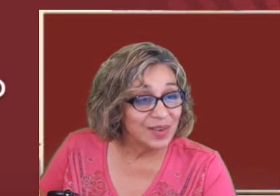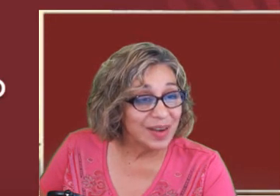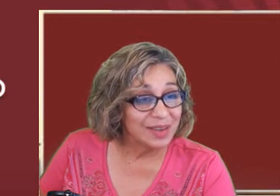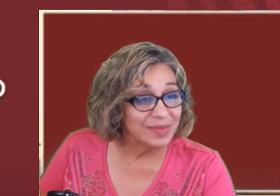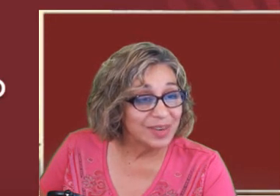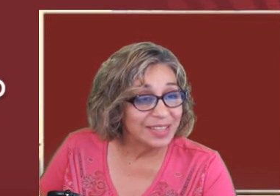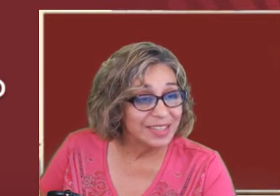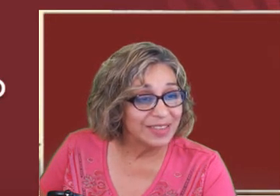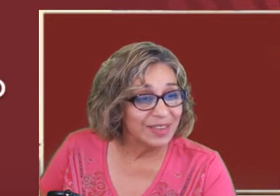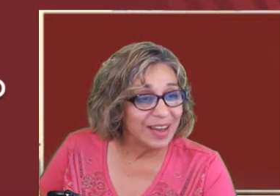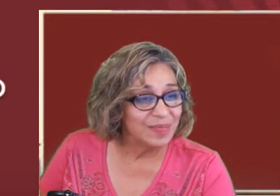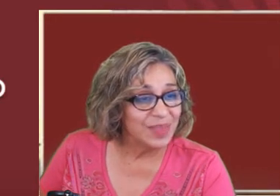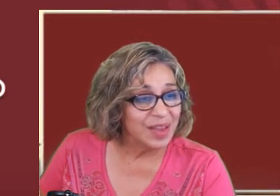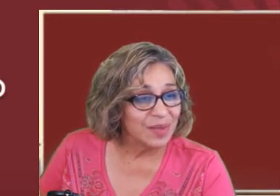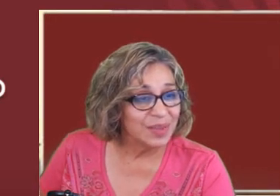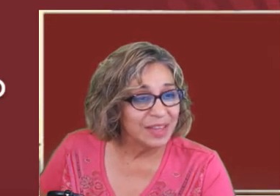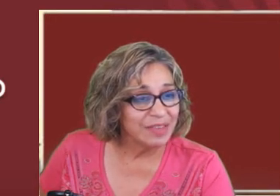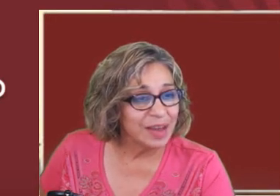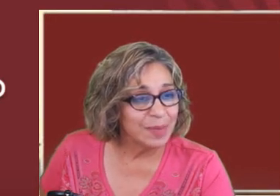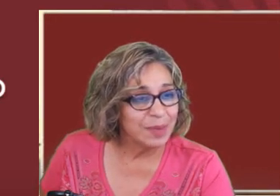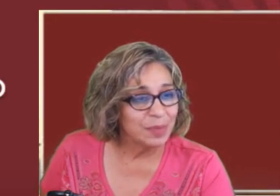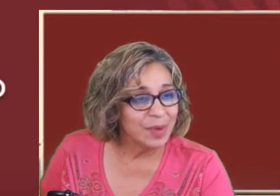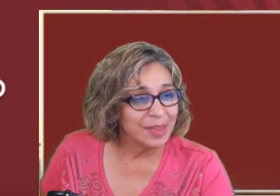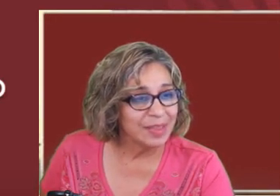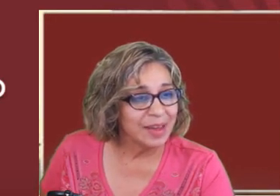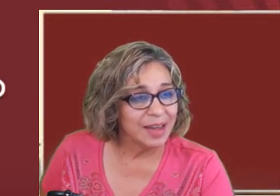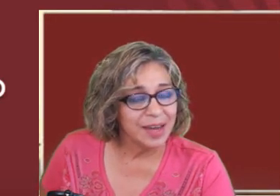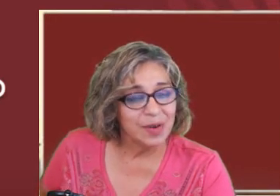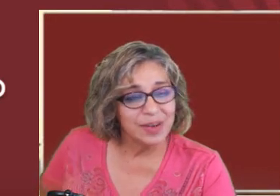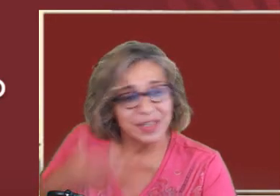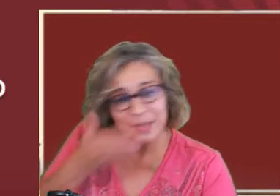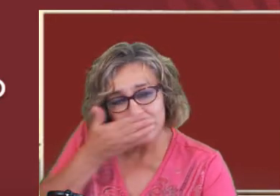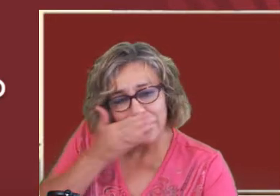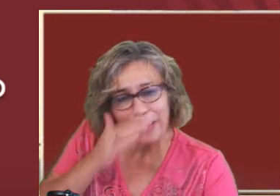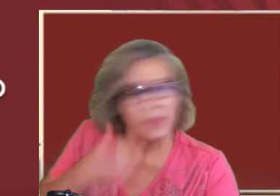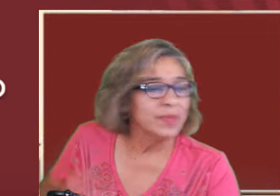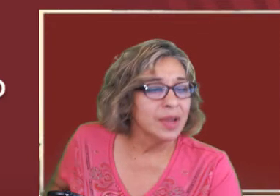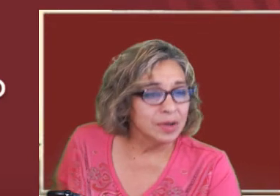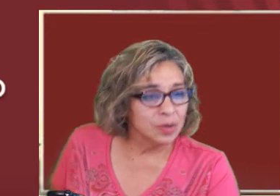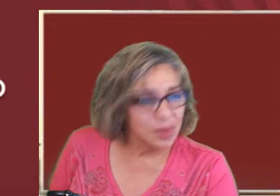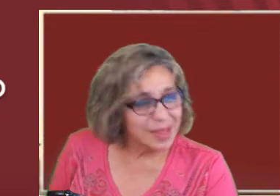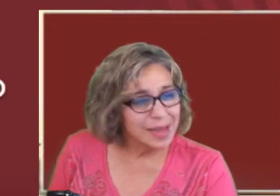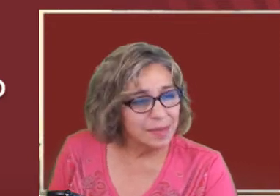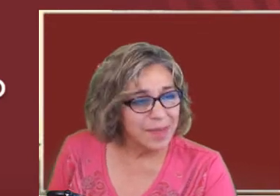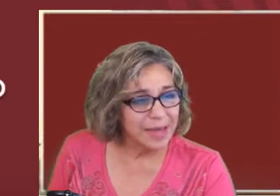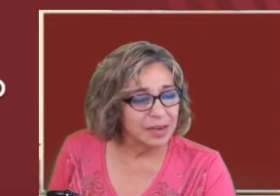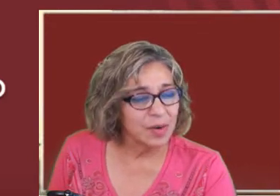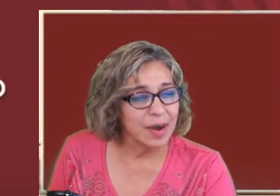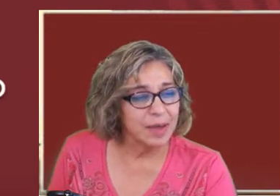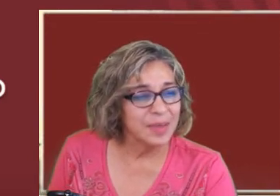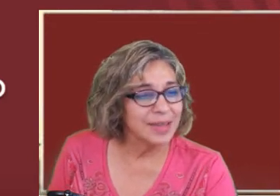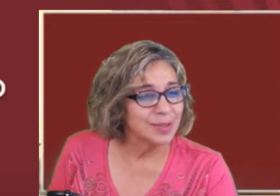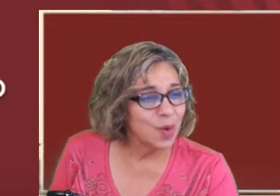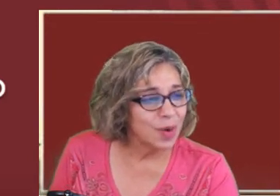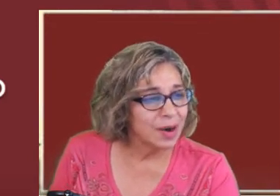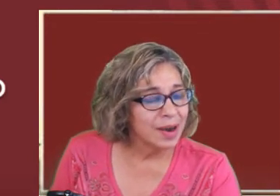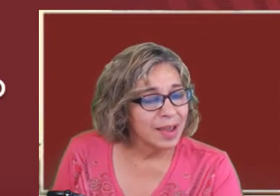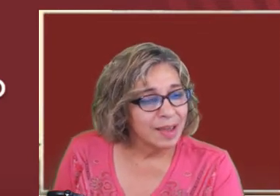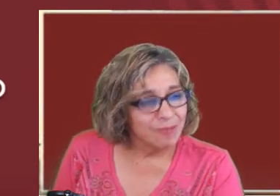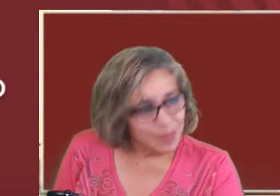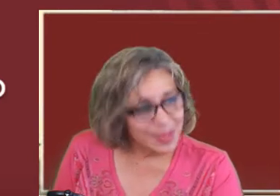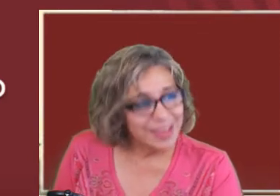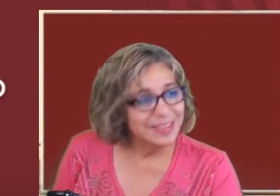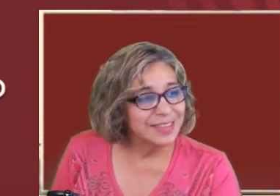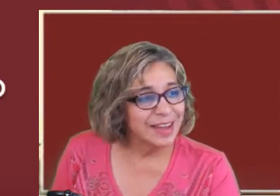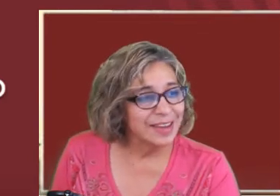it actually is quite impressive what they've come up with in order to really combat crime at its core